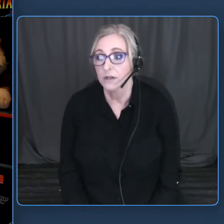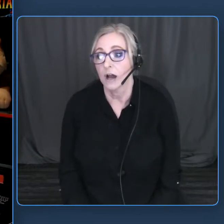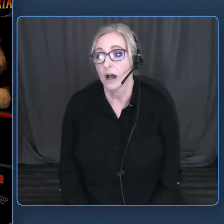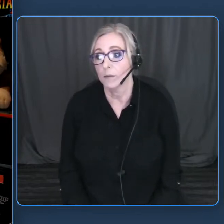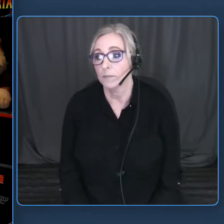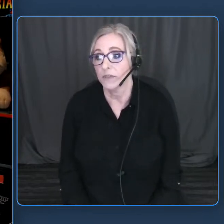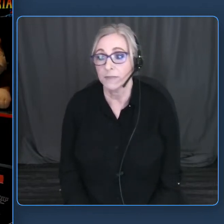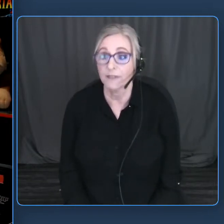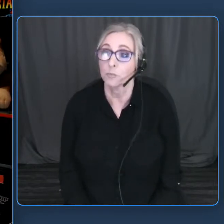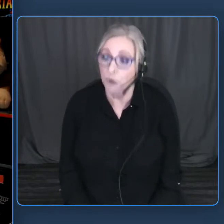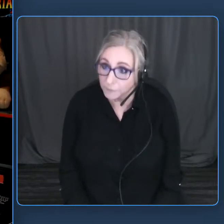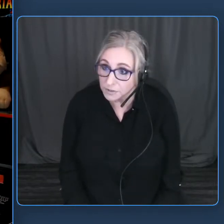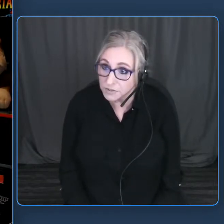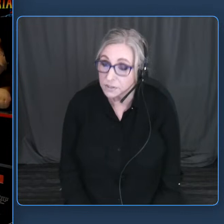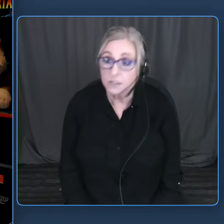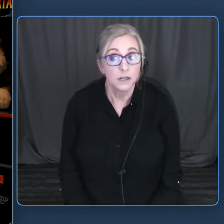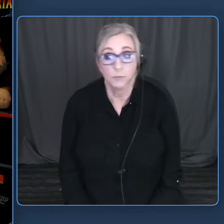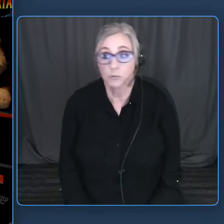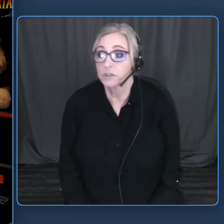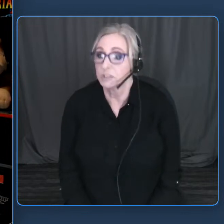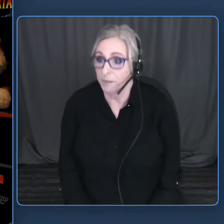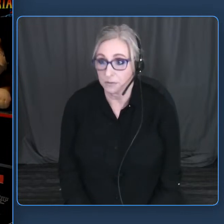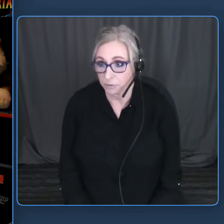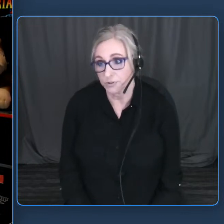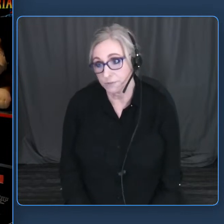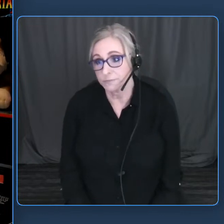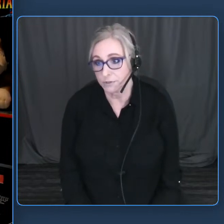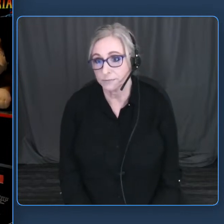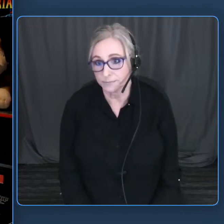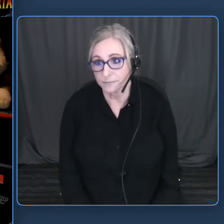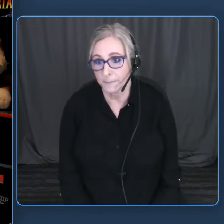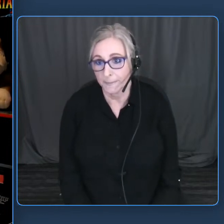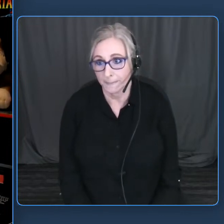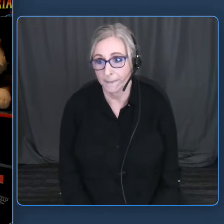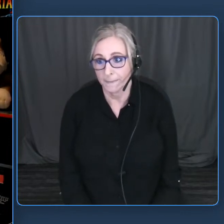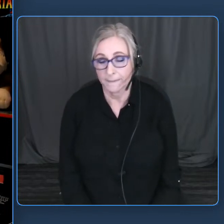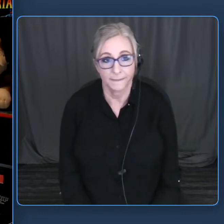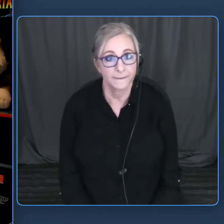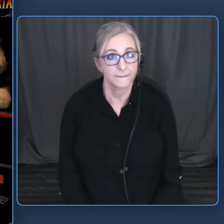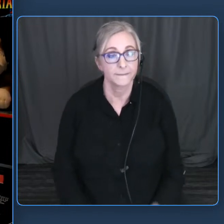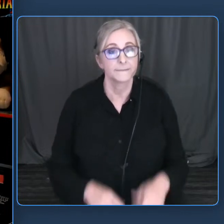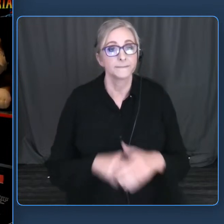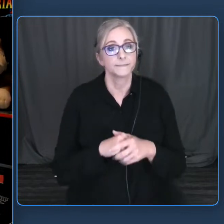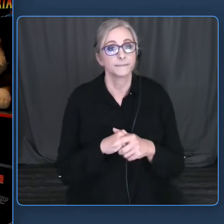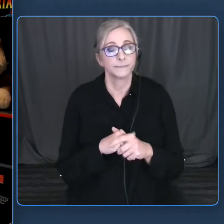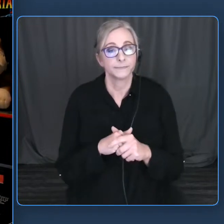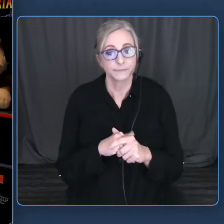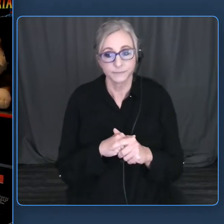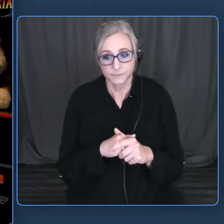so they may have a preference. It really would depend on the person. So.